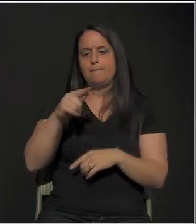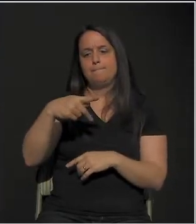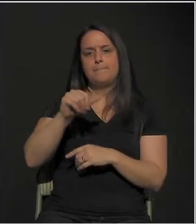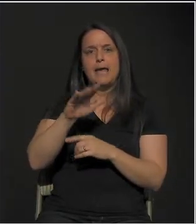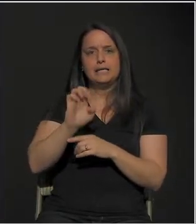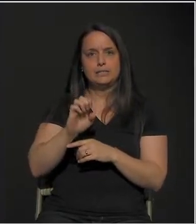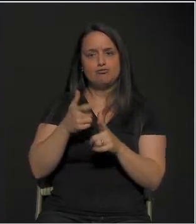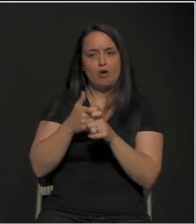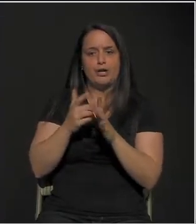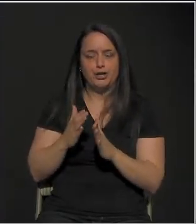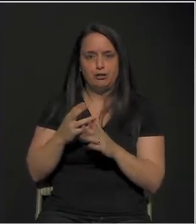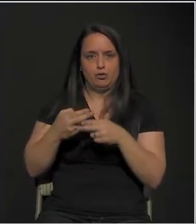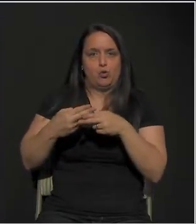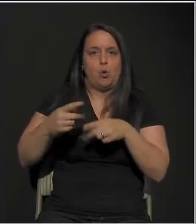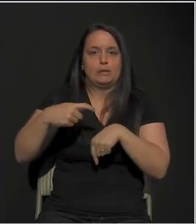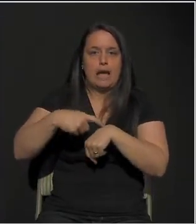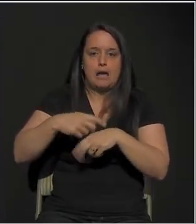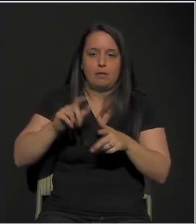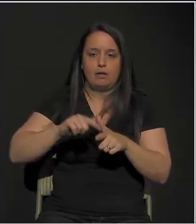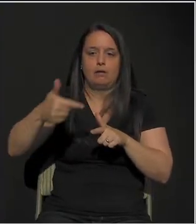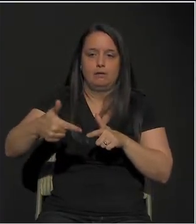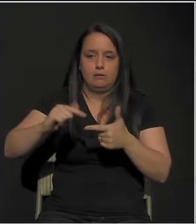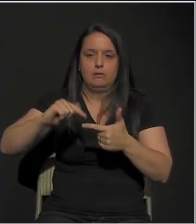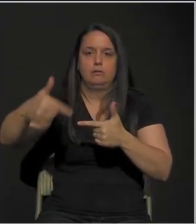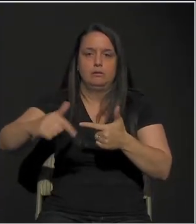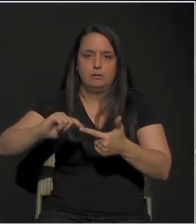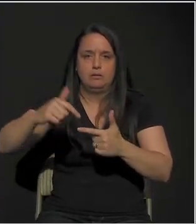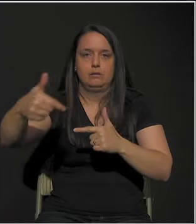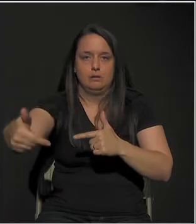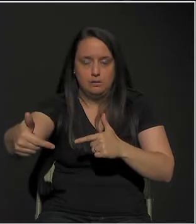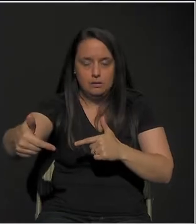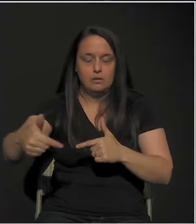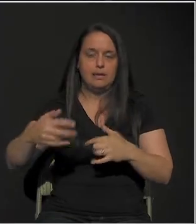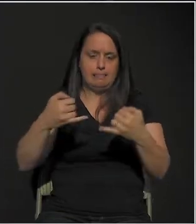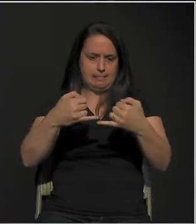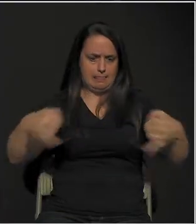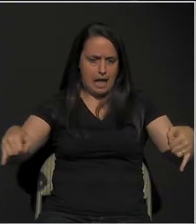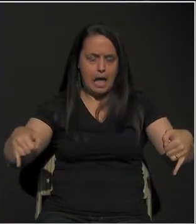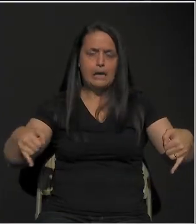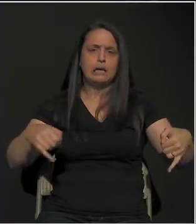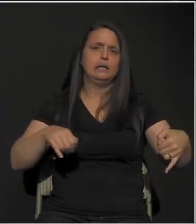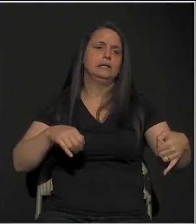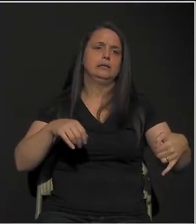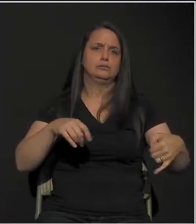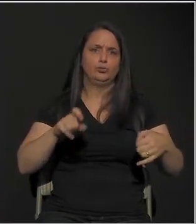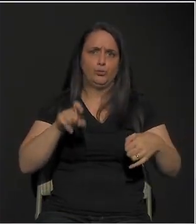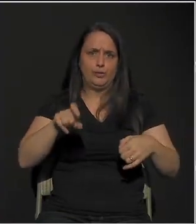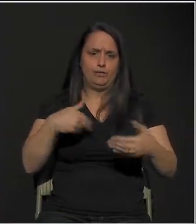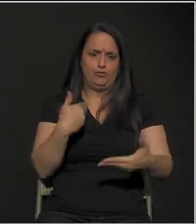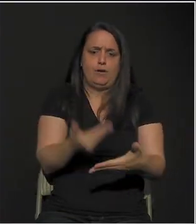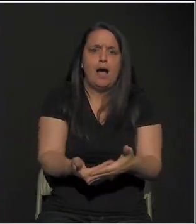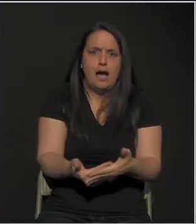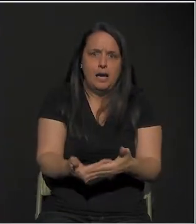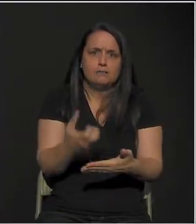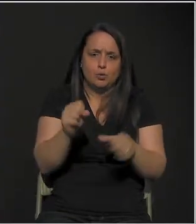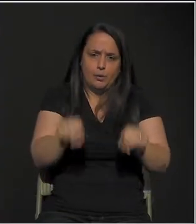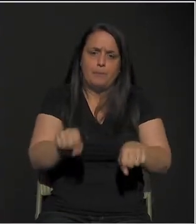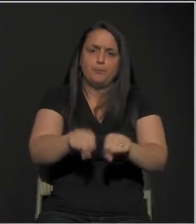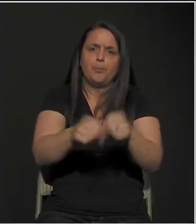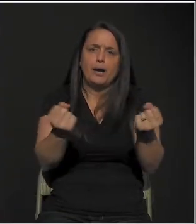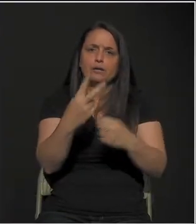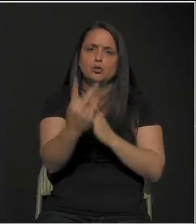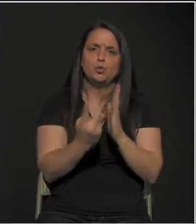a pace car with a line on the ground that shows them where they need to be in order to break the 2 hour